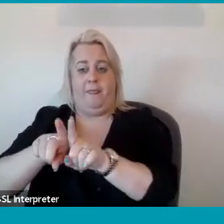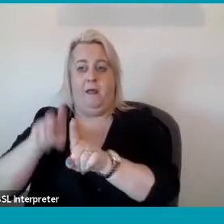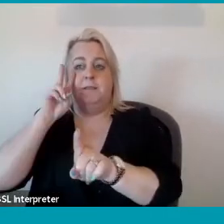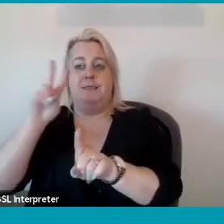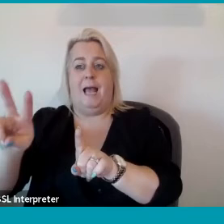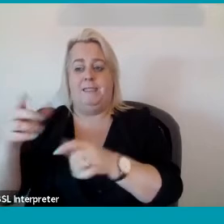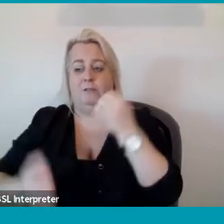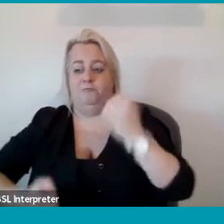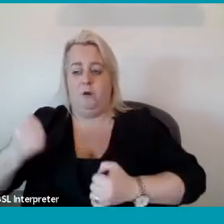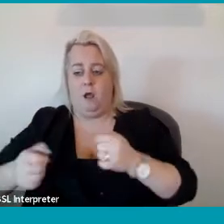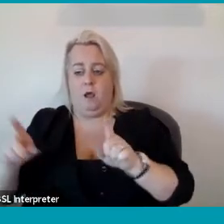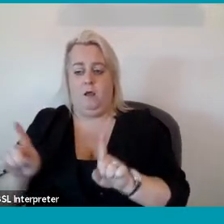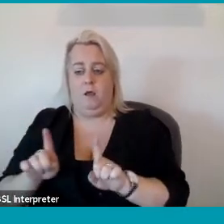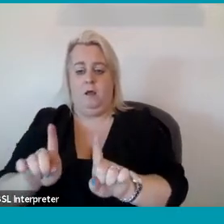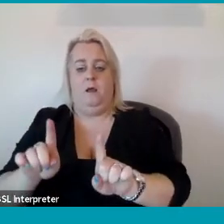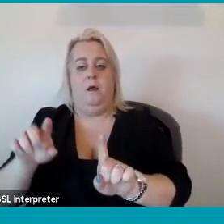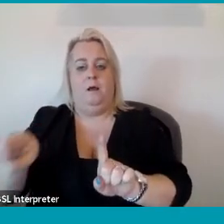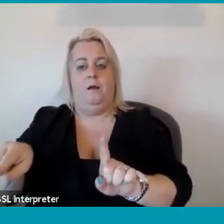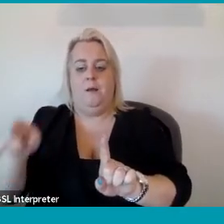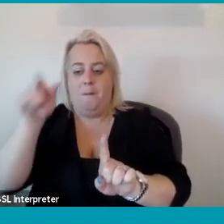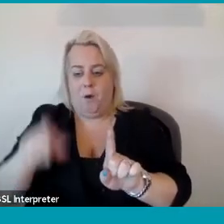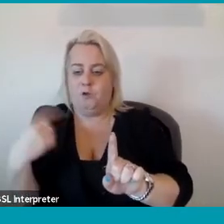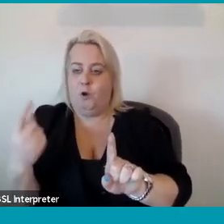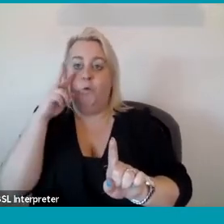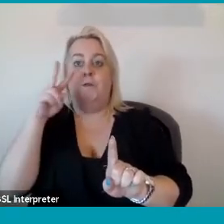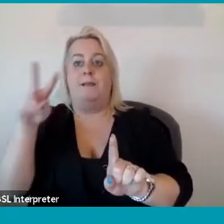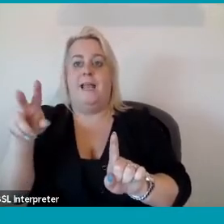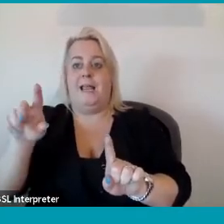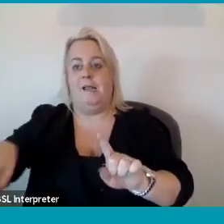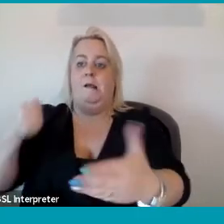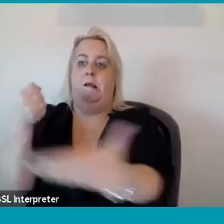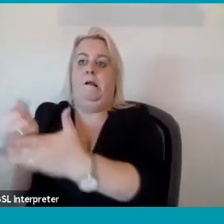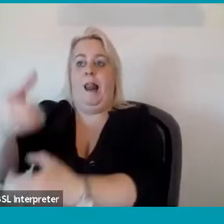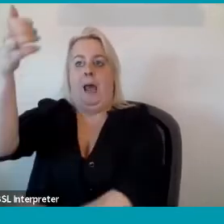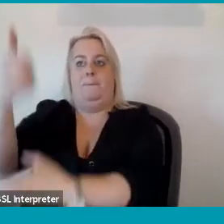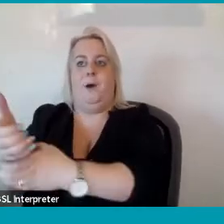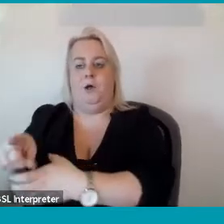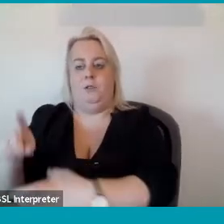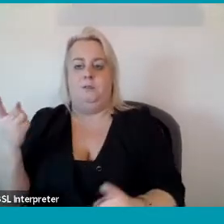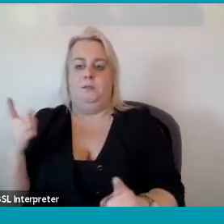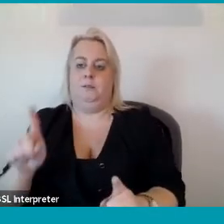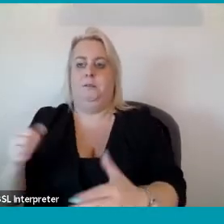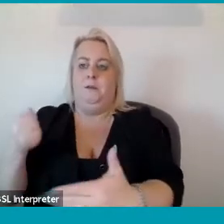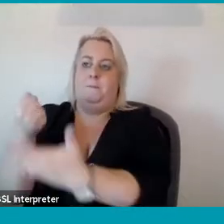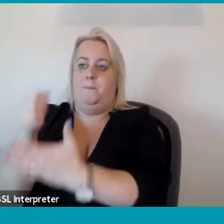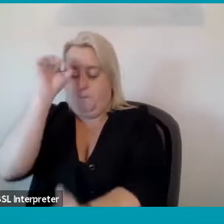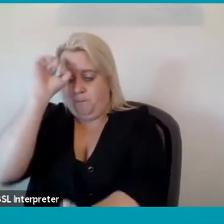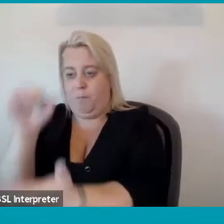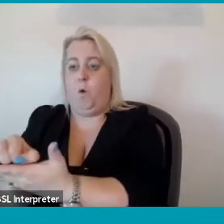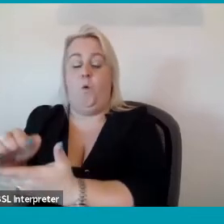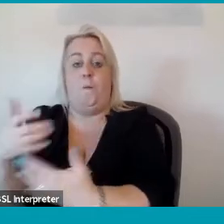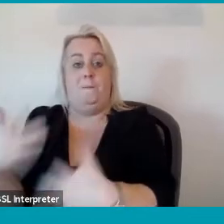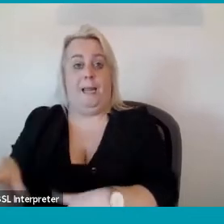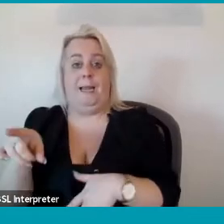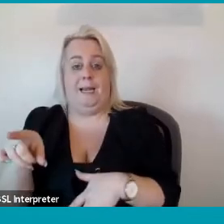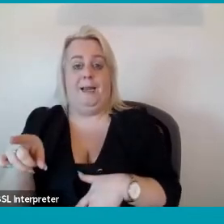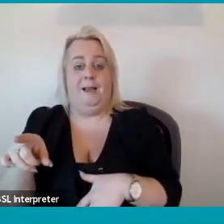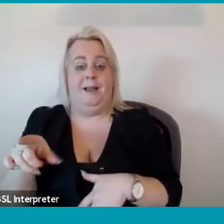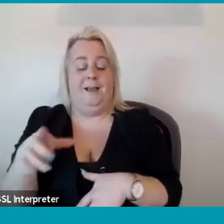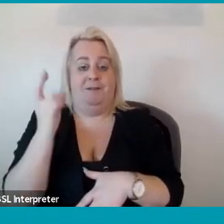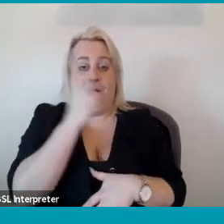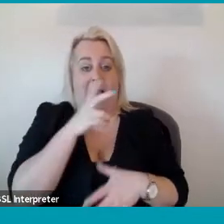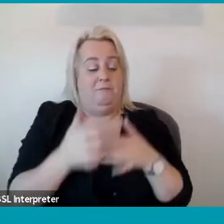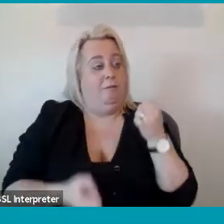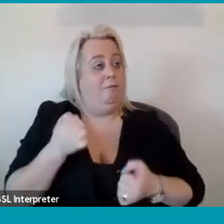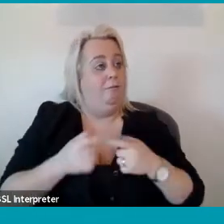runner ran them into a lamppost, which didn't do much good to our colleague, but all due respect to him, he did carry on running after that. I think I would have given it up for